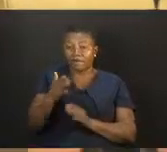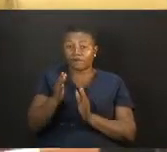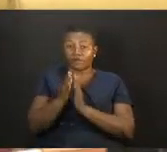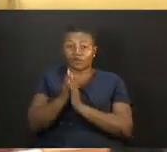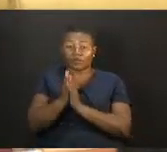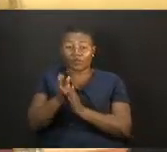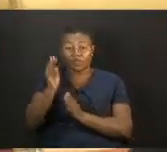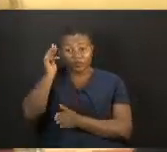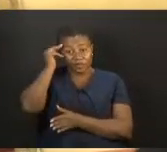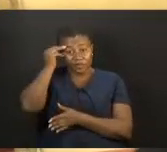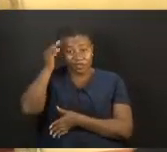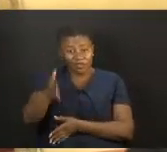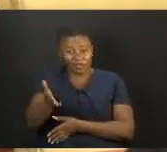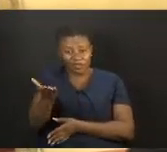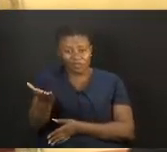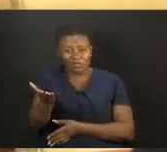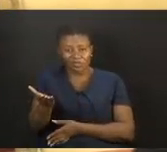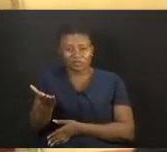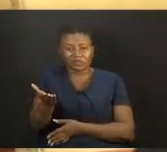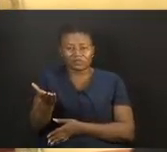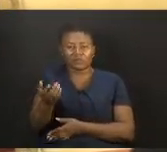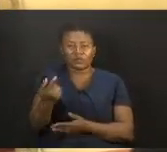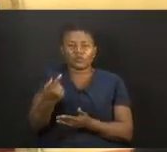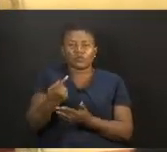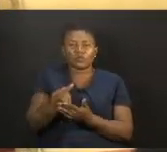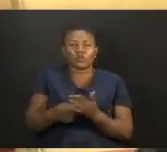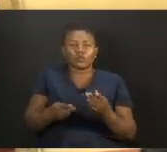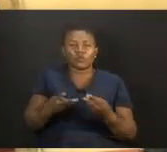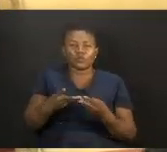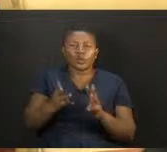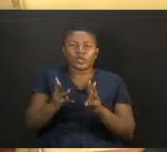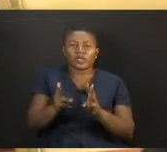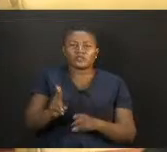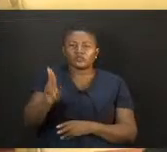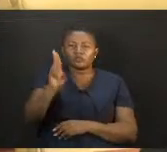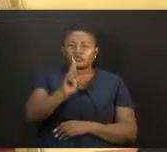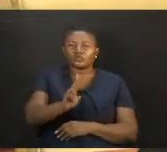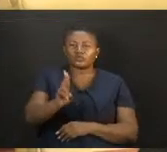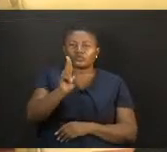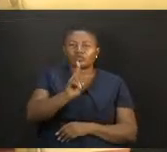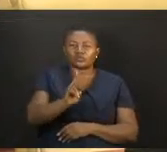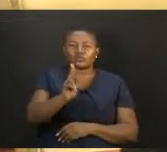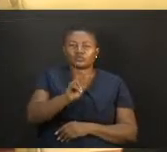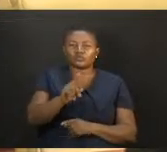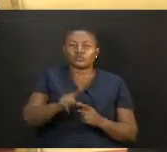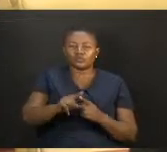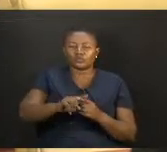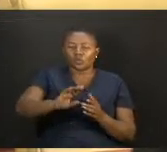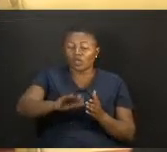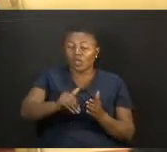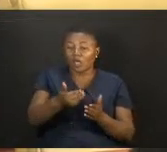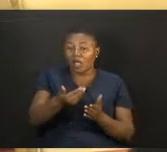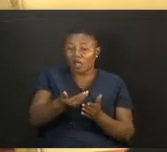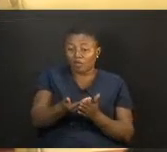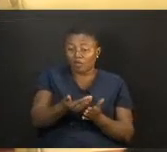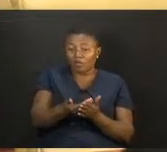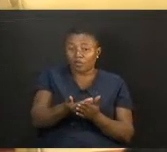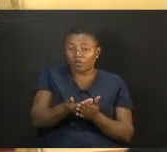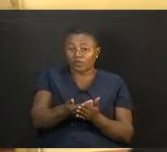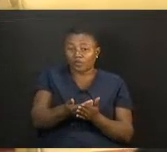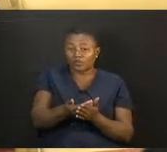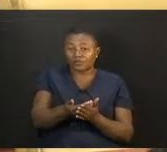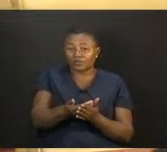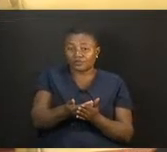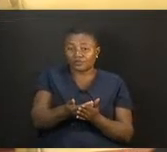Minister the model in using to arrive at a determination